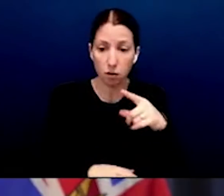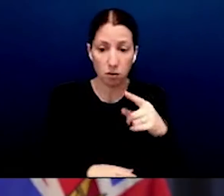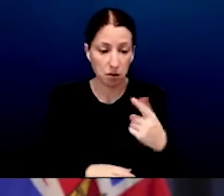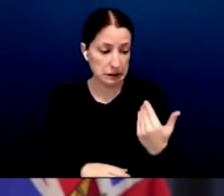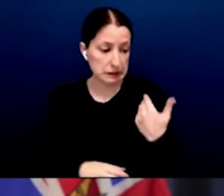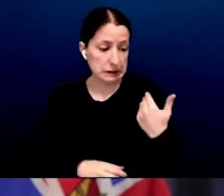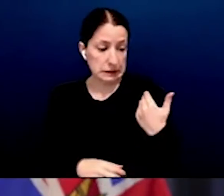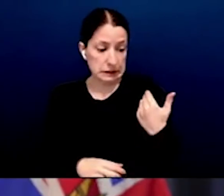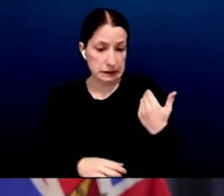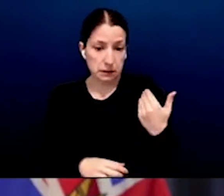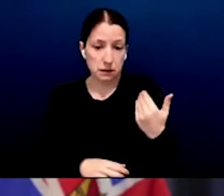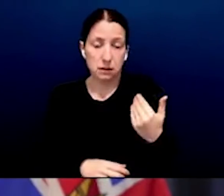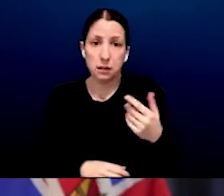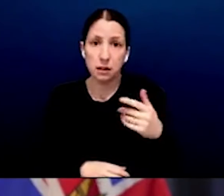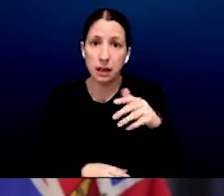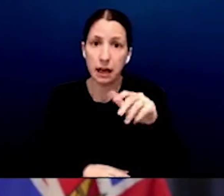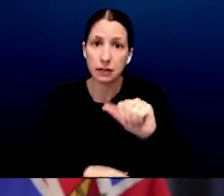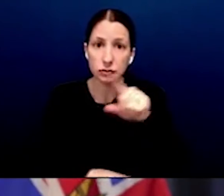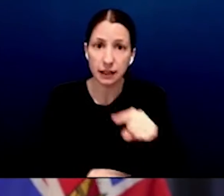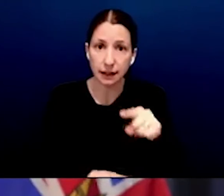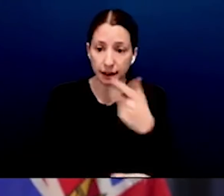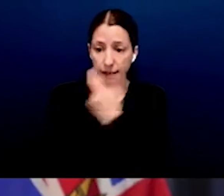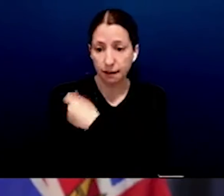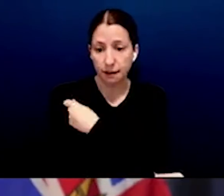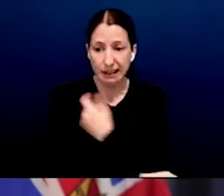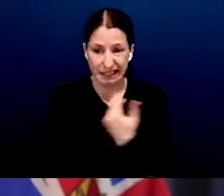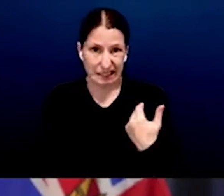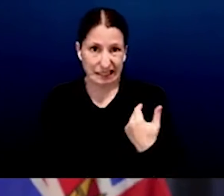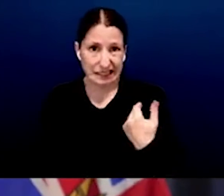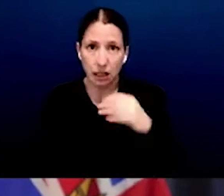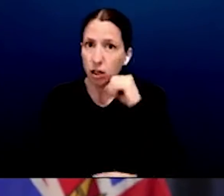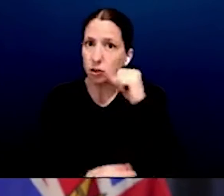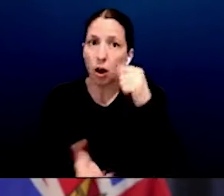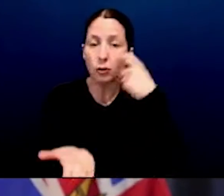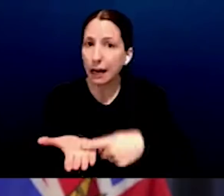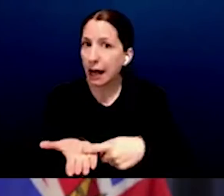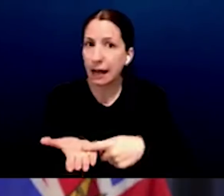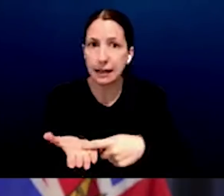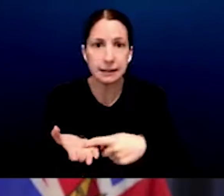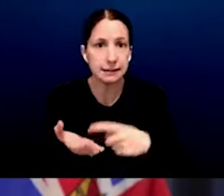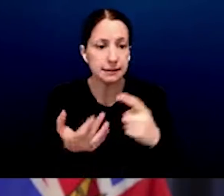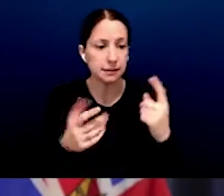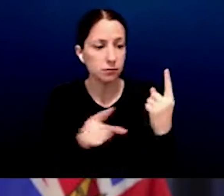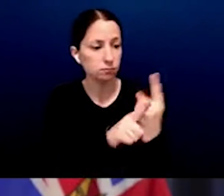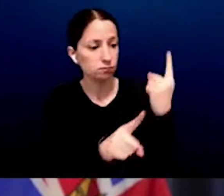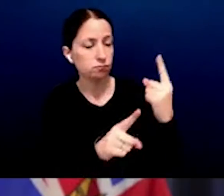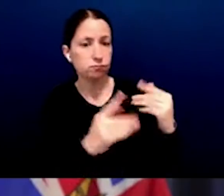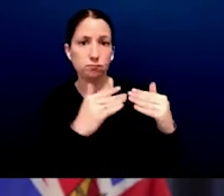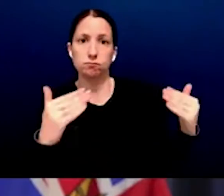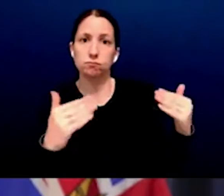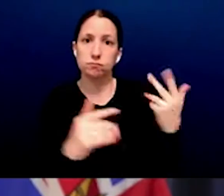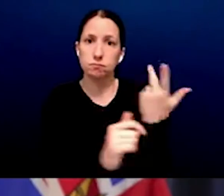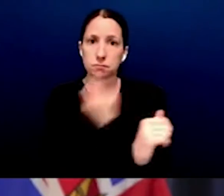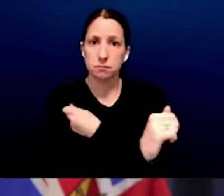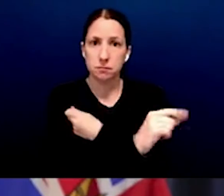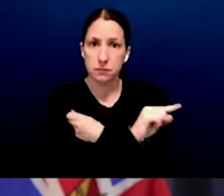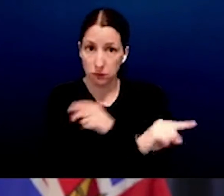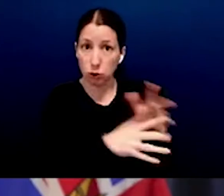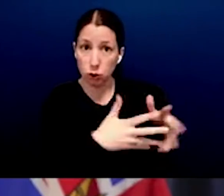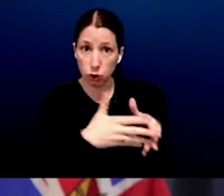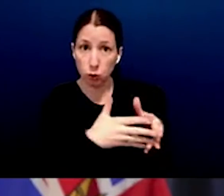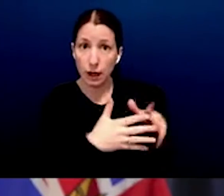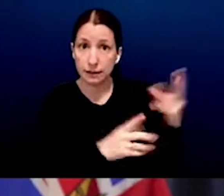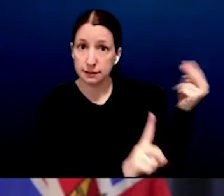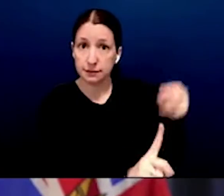recent memory, AstraZeneca was not recognized as an appropriate immunization by U.S. officials. That's now